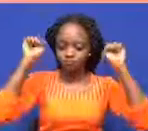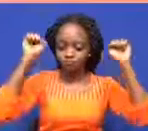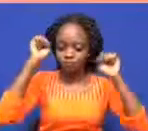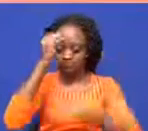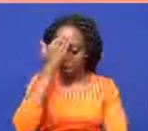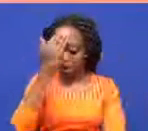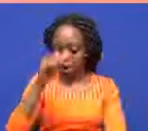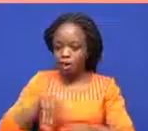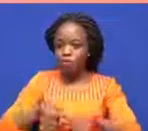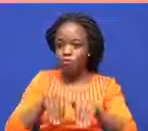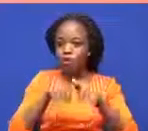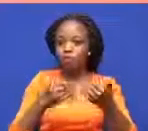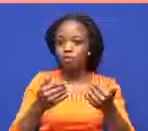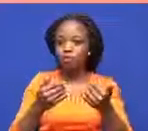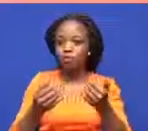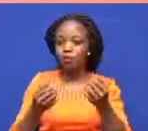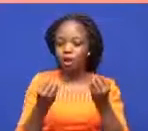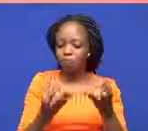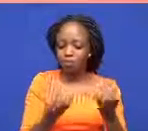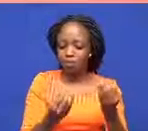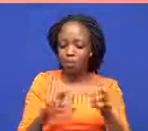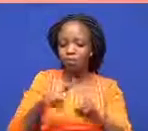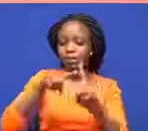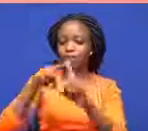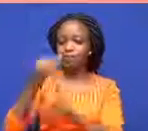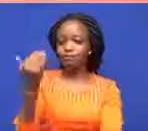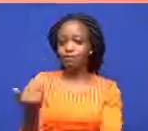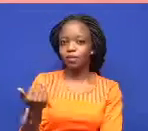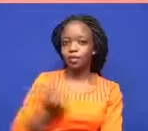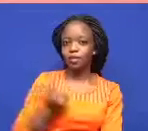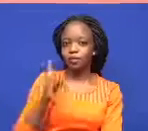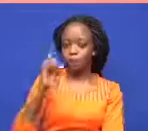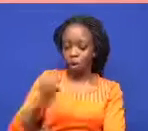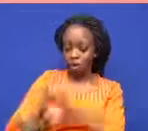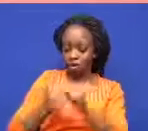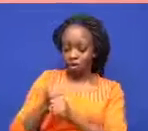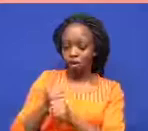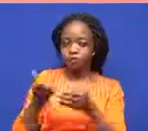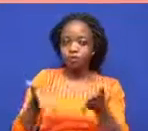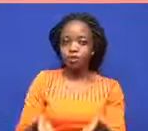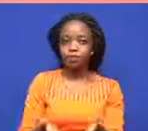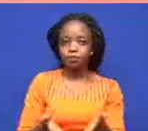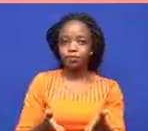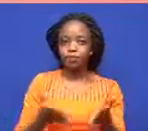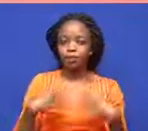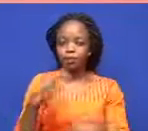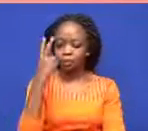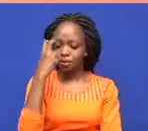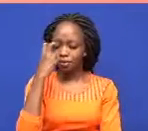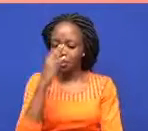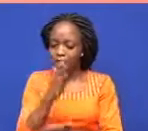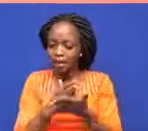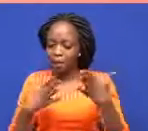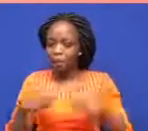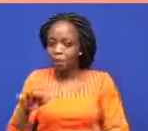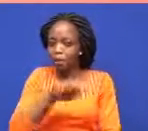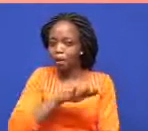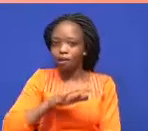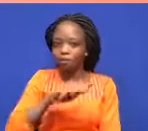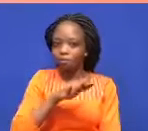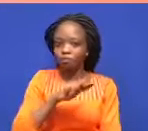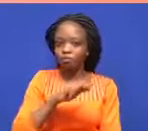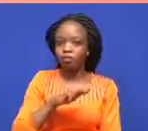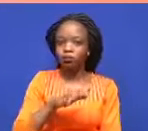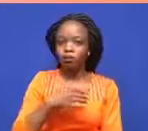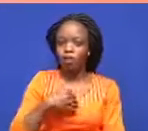Today, following a series of killings of young girls in the last 1 year, the residents say they suspect that some people in the area belong